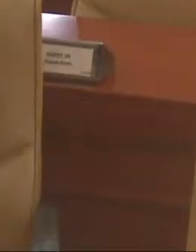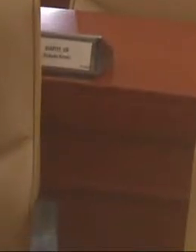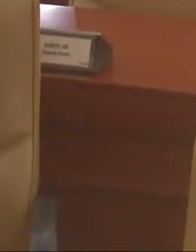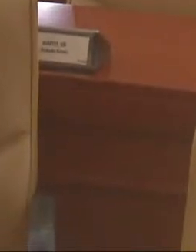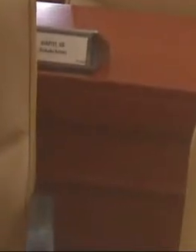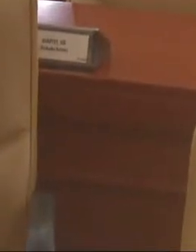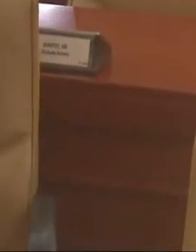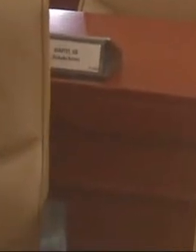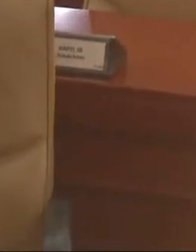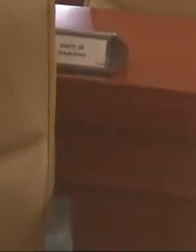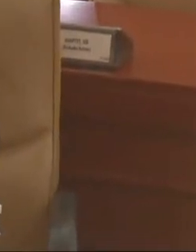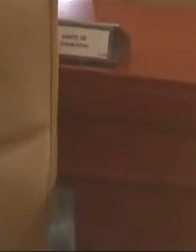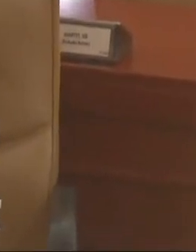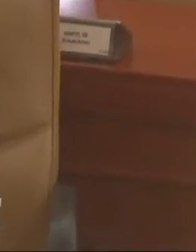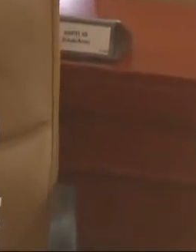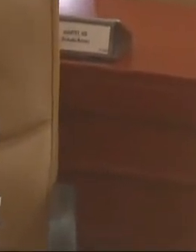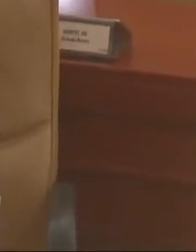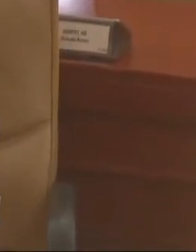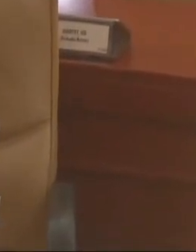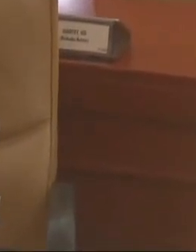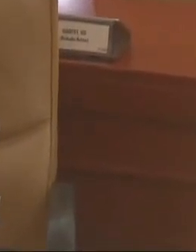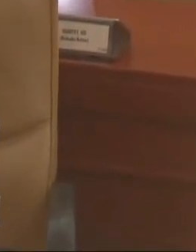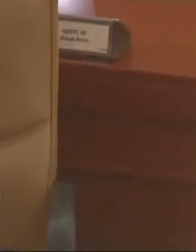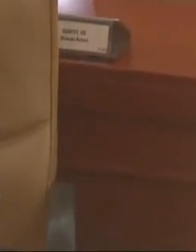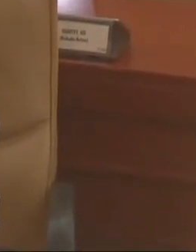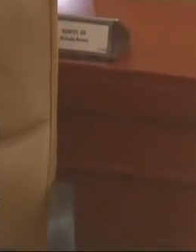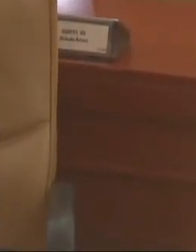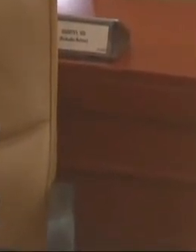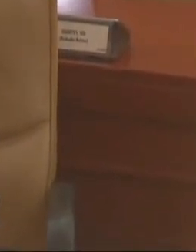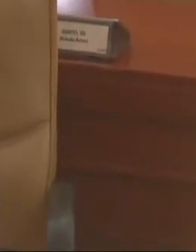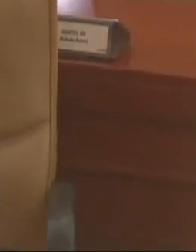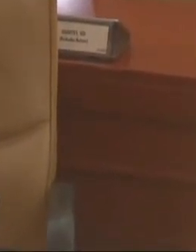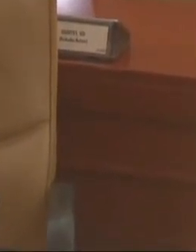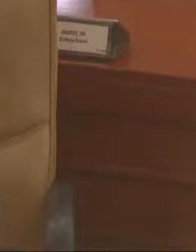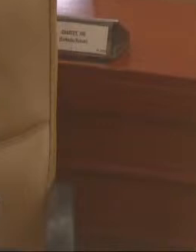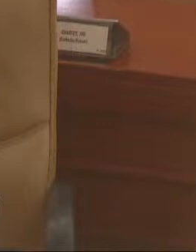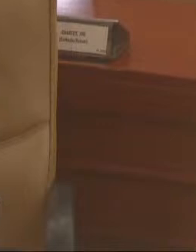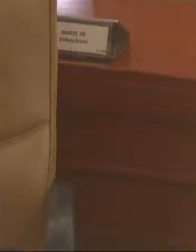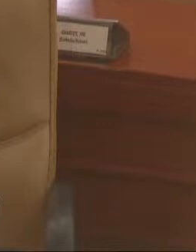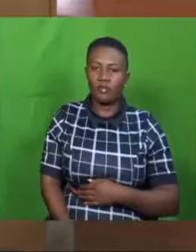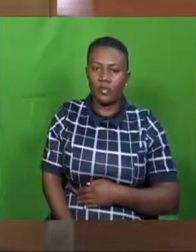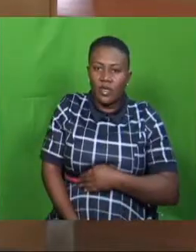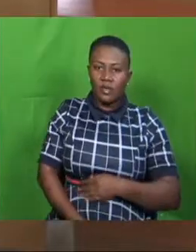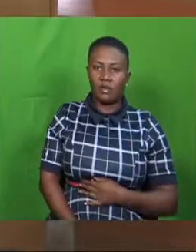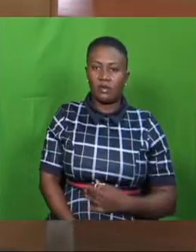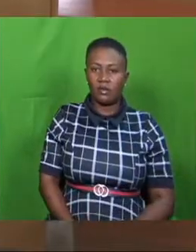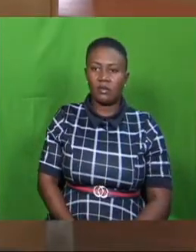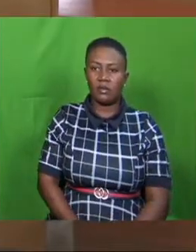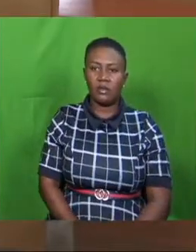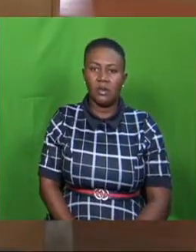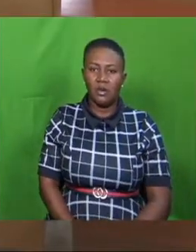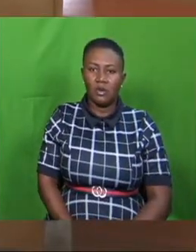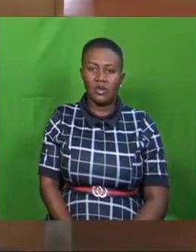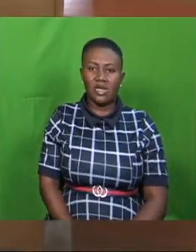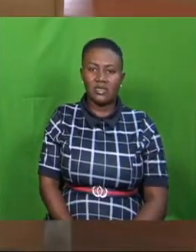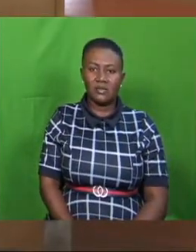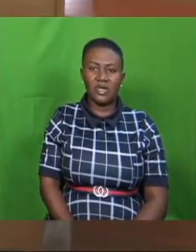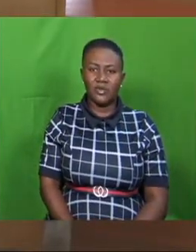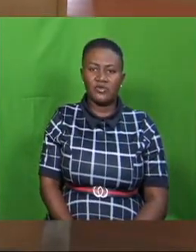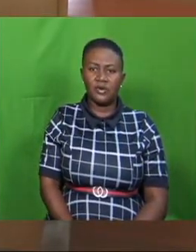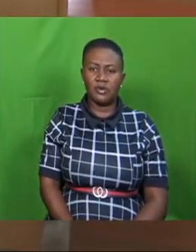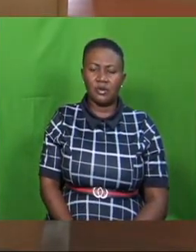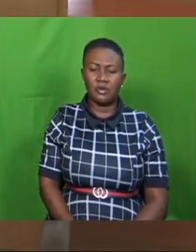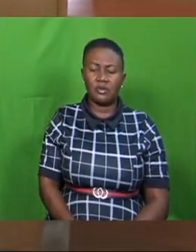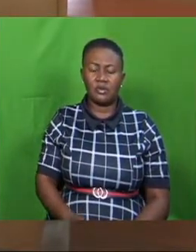So if we may start from item 10 on page 3 of today's order